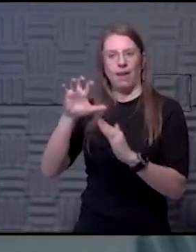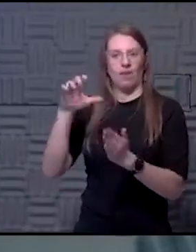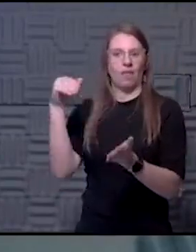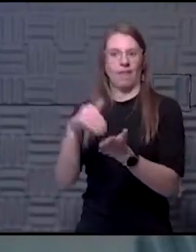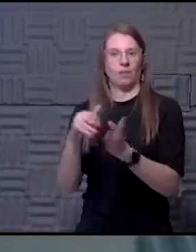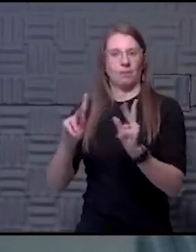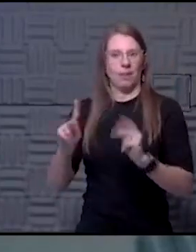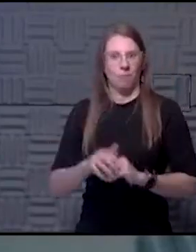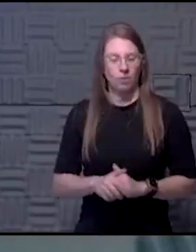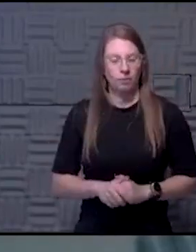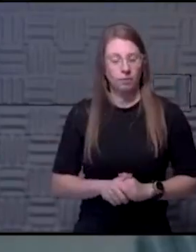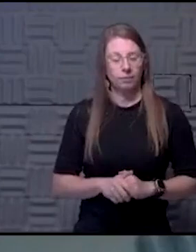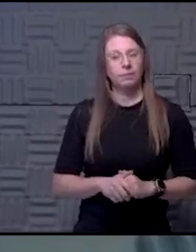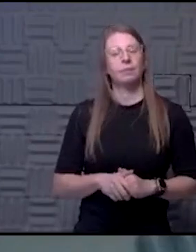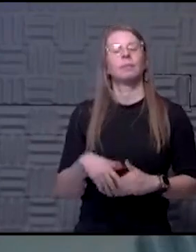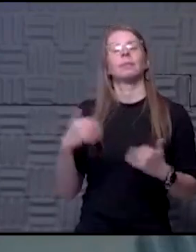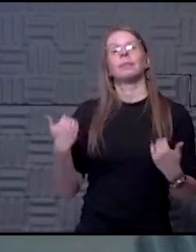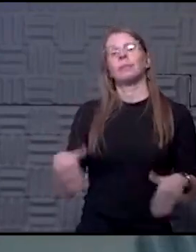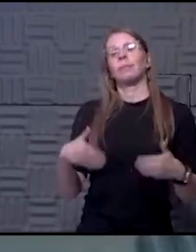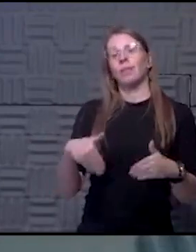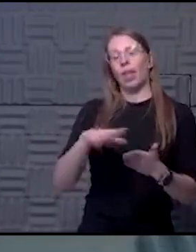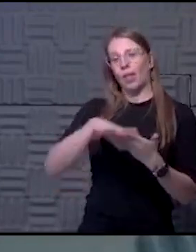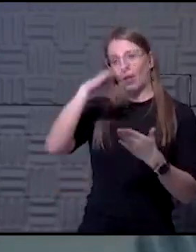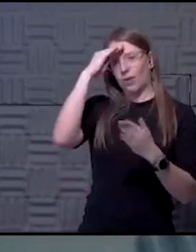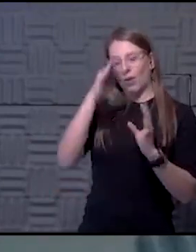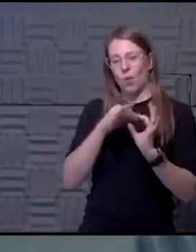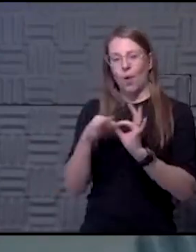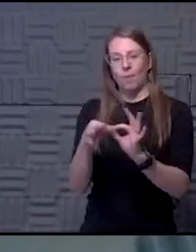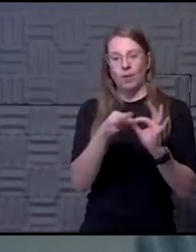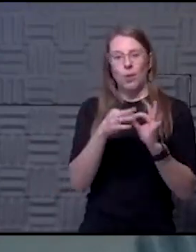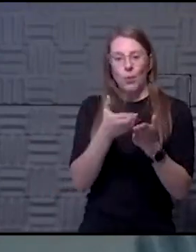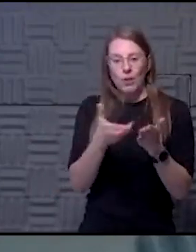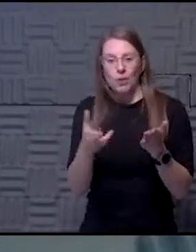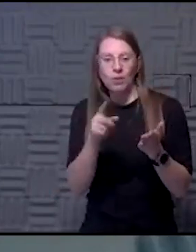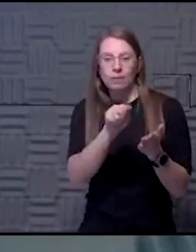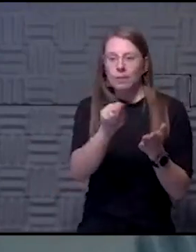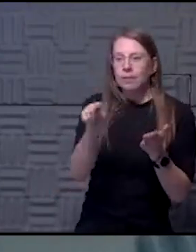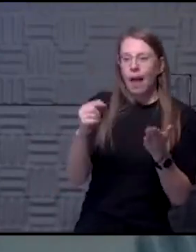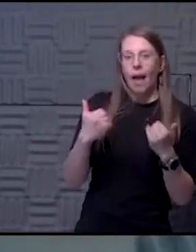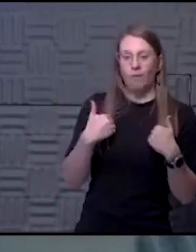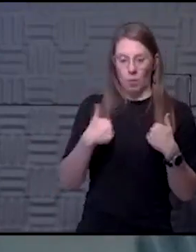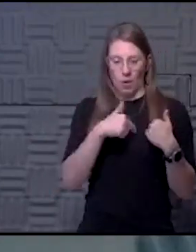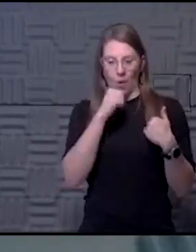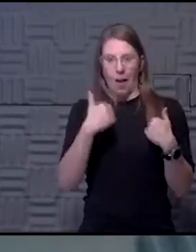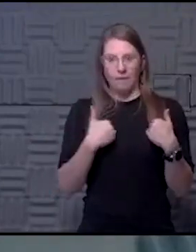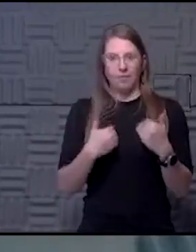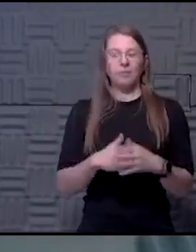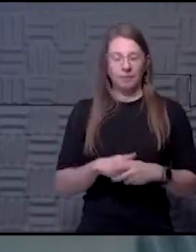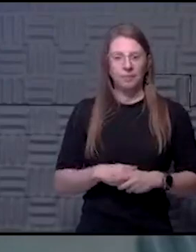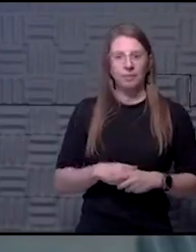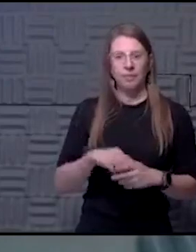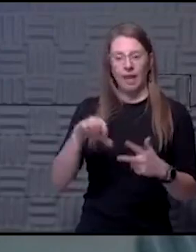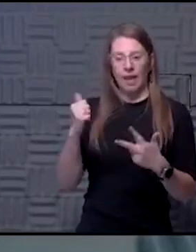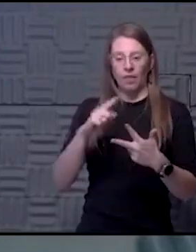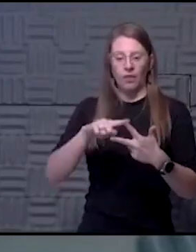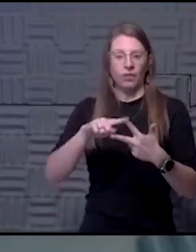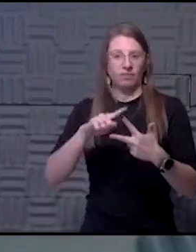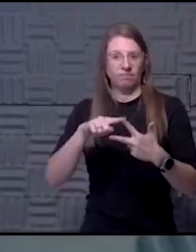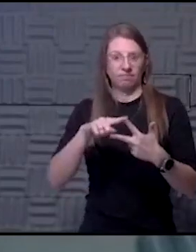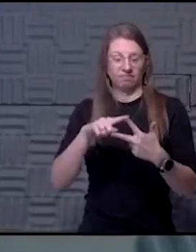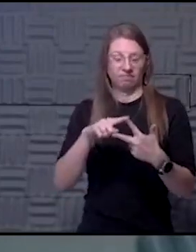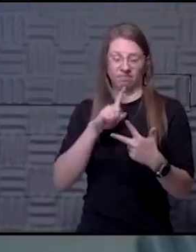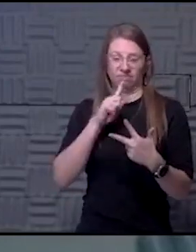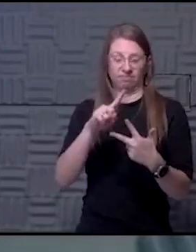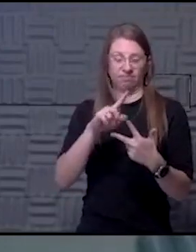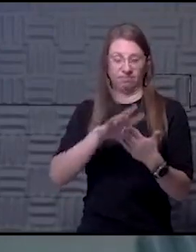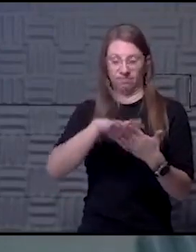the sorts of things where you learn about cooperation, the resources that people may have. I think another core and basic type of thing that we